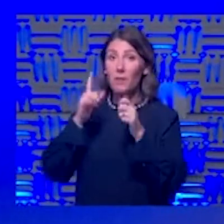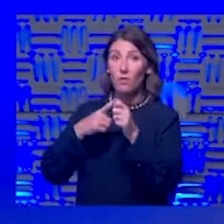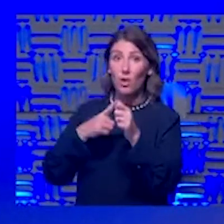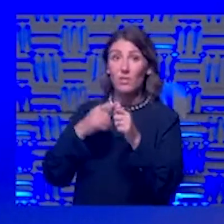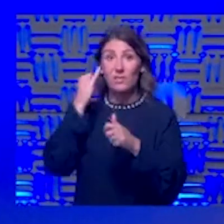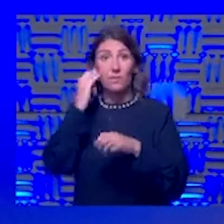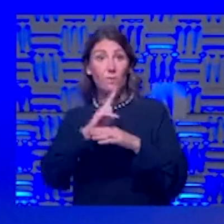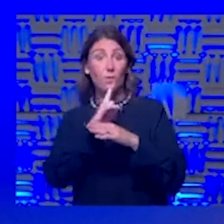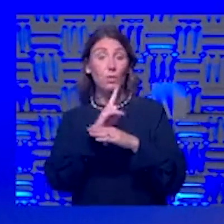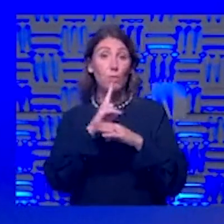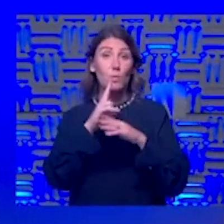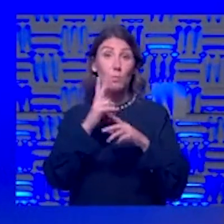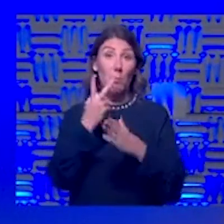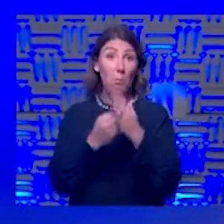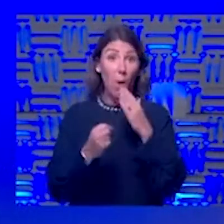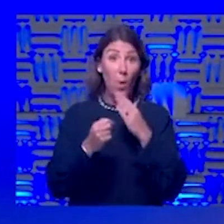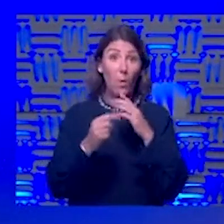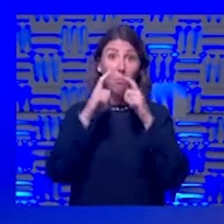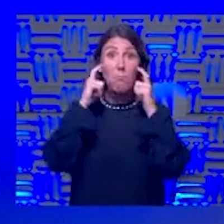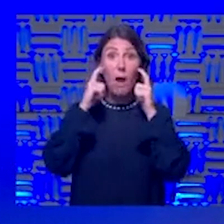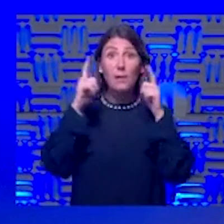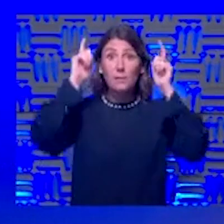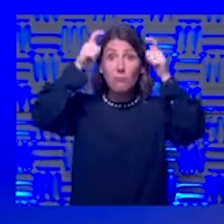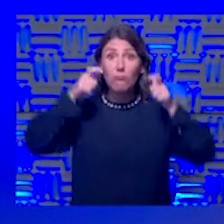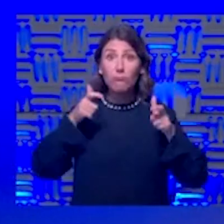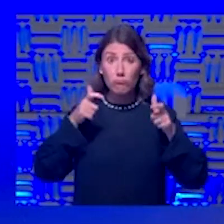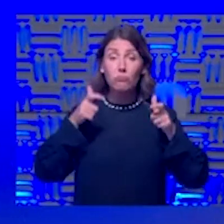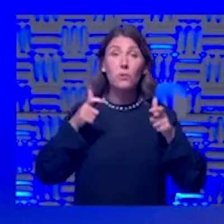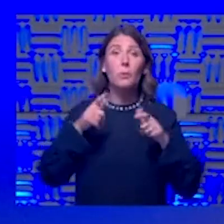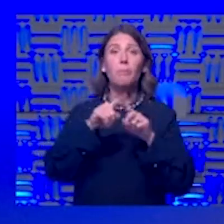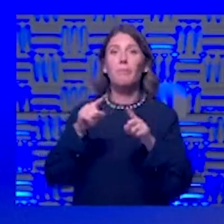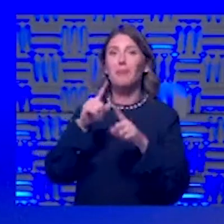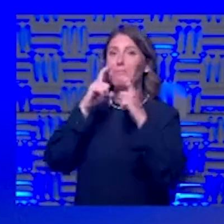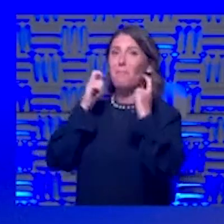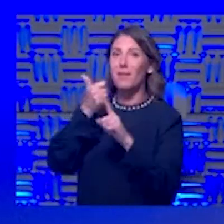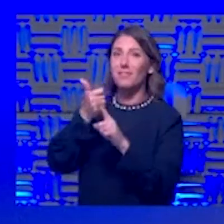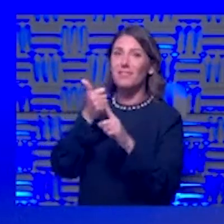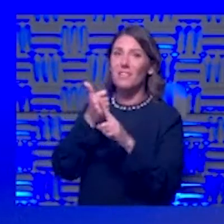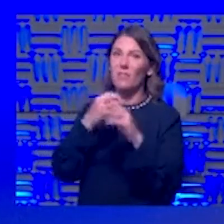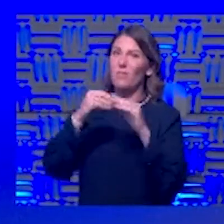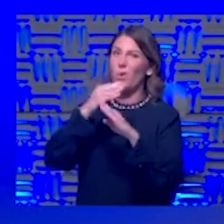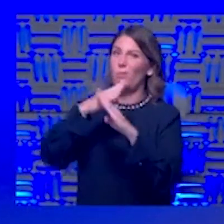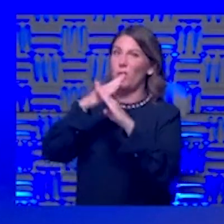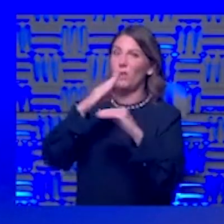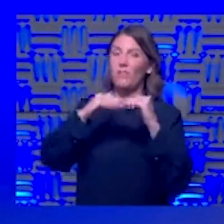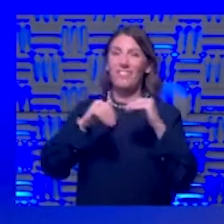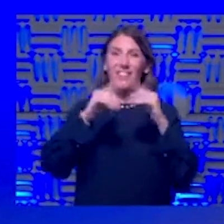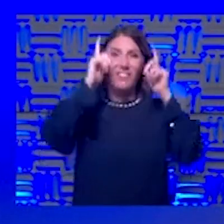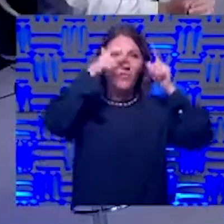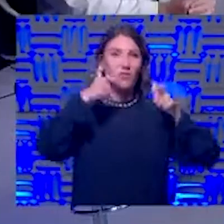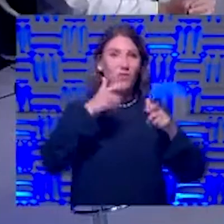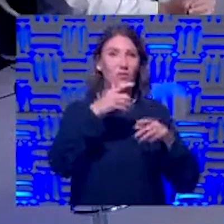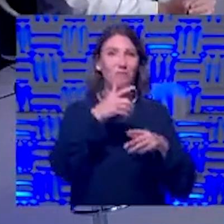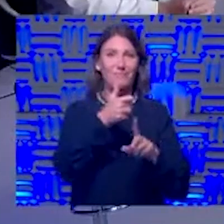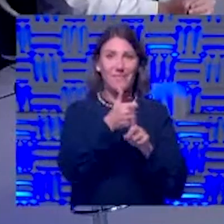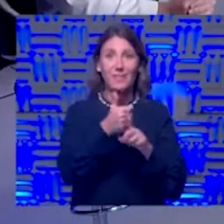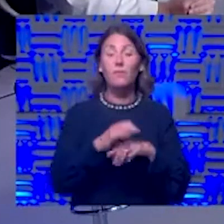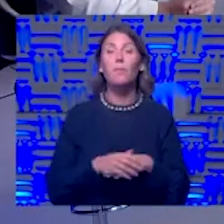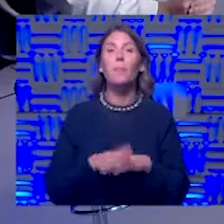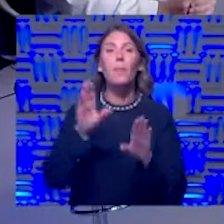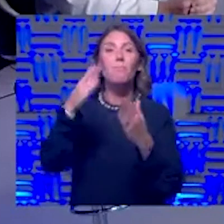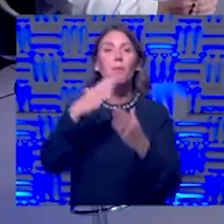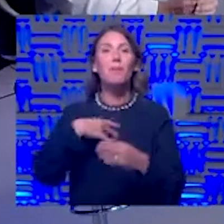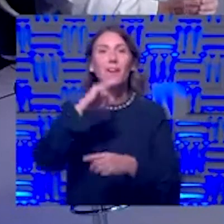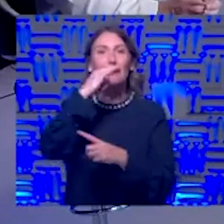I think that's great. But I think that the mask itself offers more protection than just the face shield itself. I took my kid to